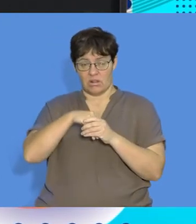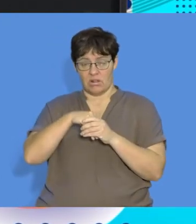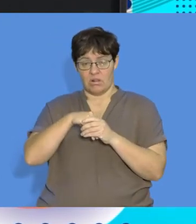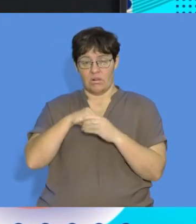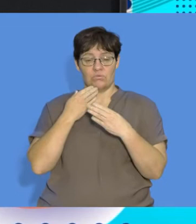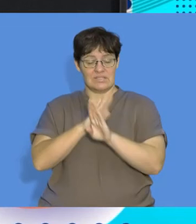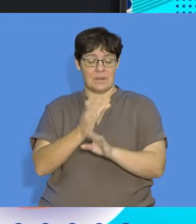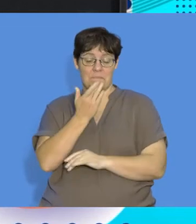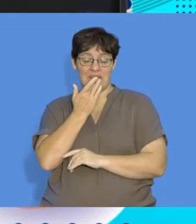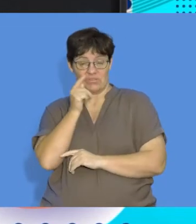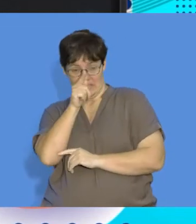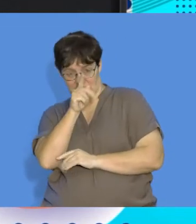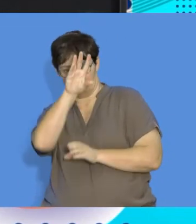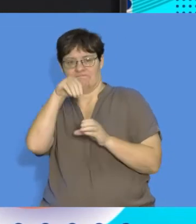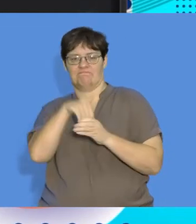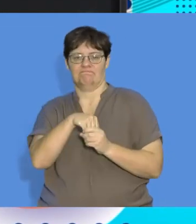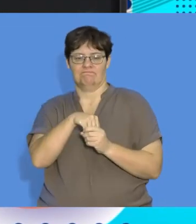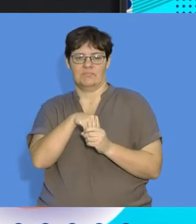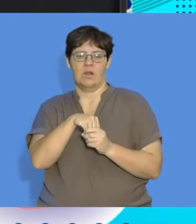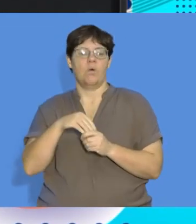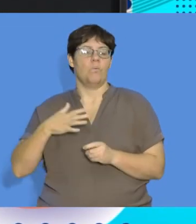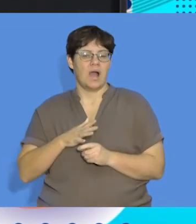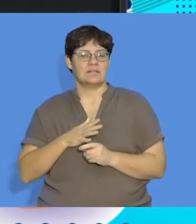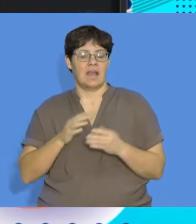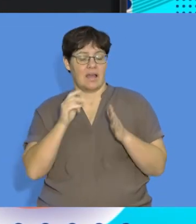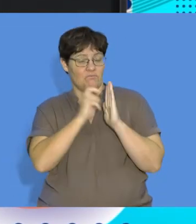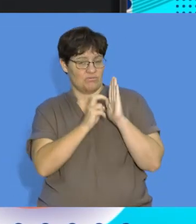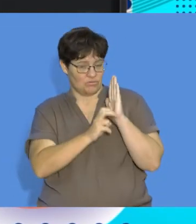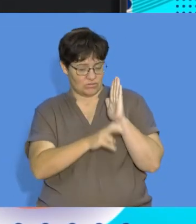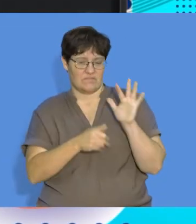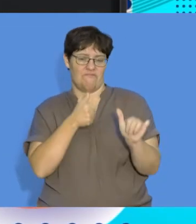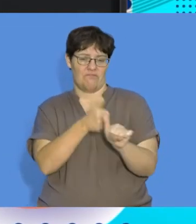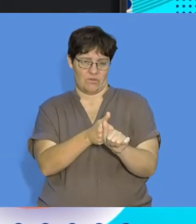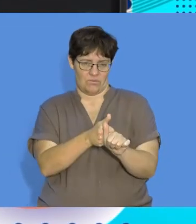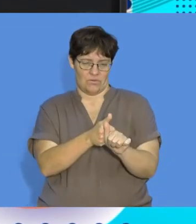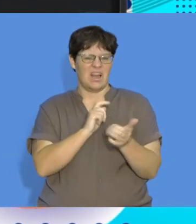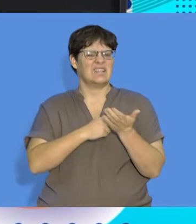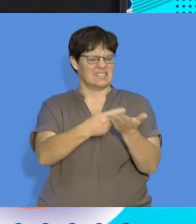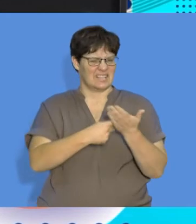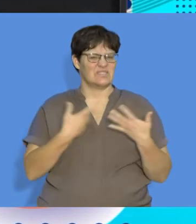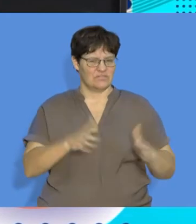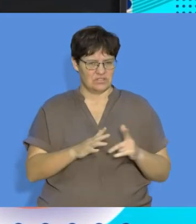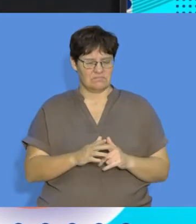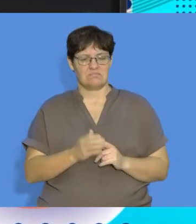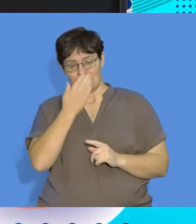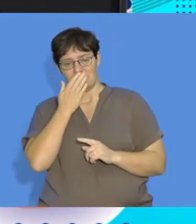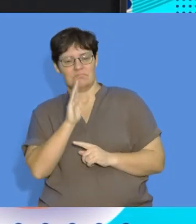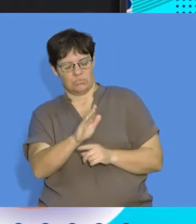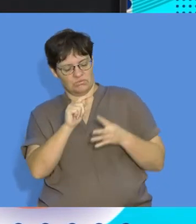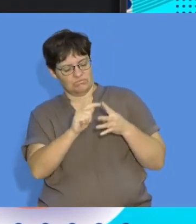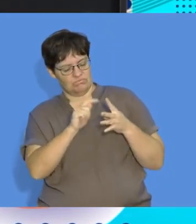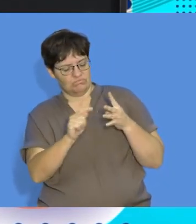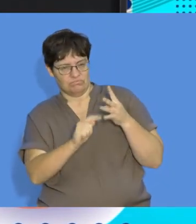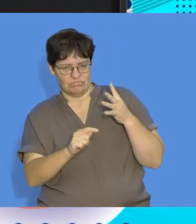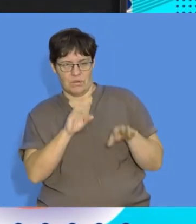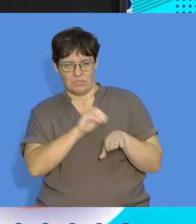or the battery into account and try and apply the guidelines as we would have discussed them in terms of approaching these